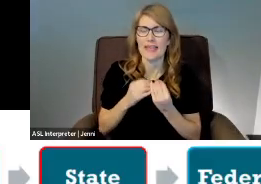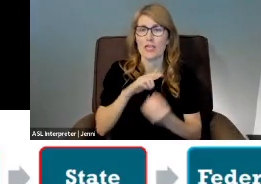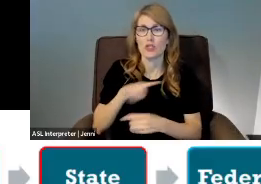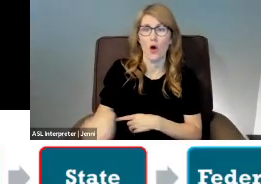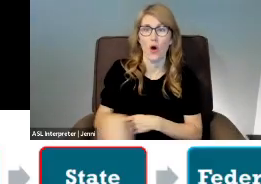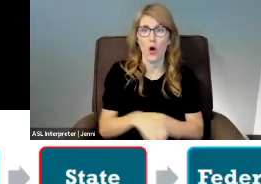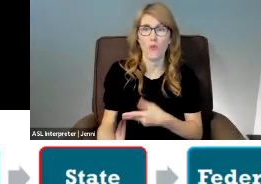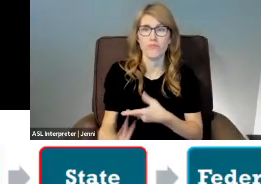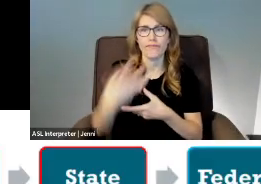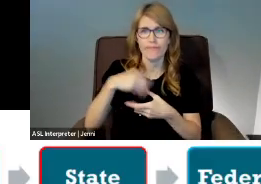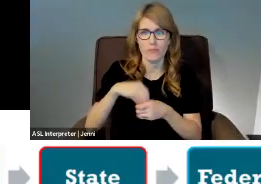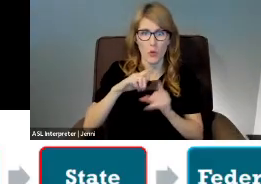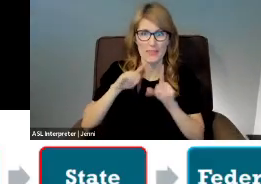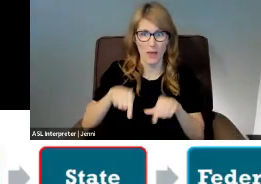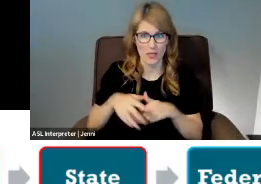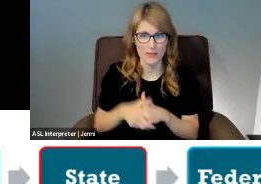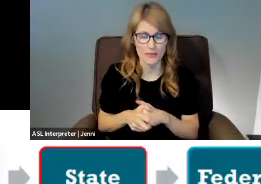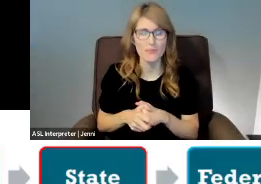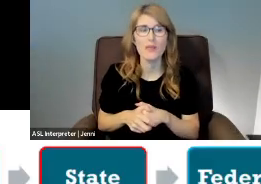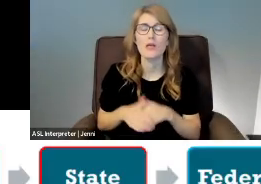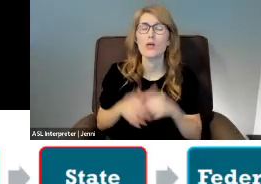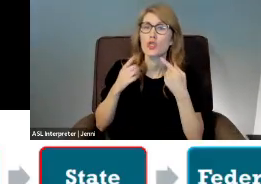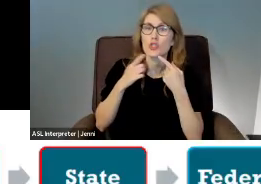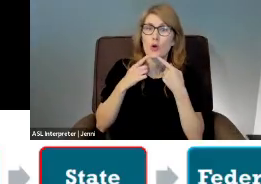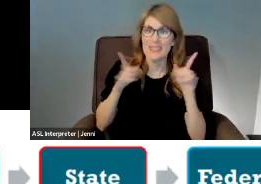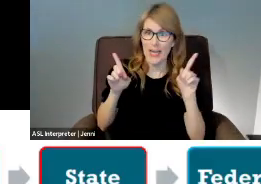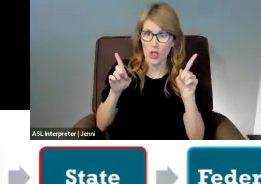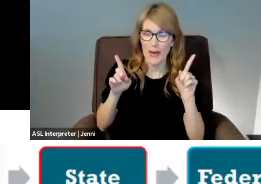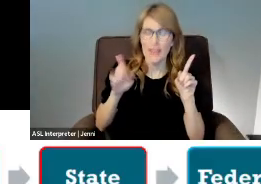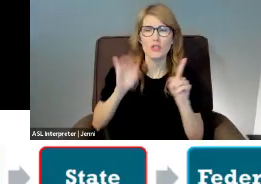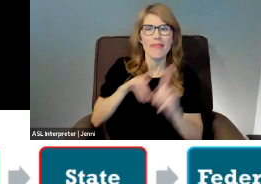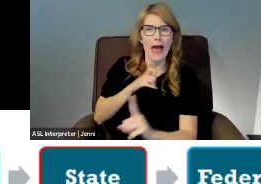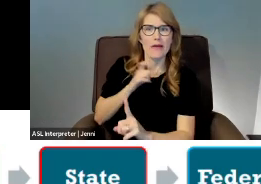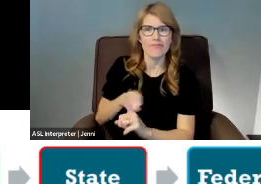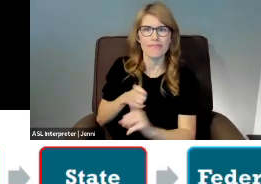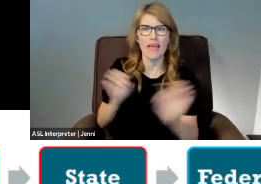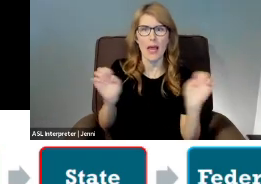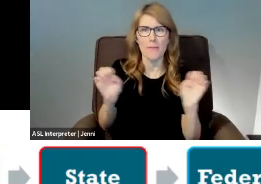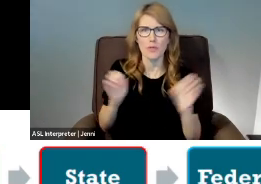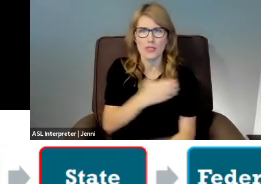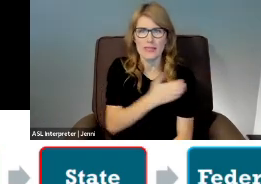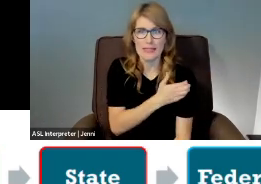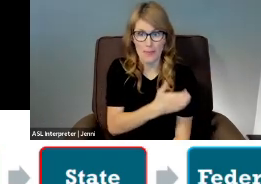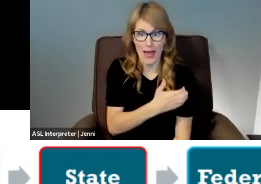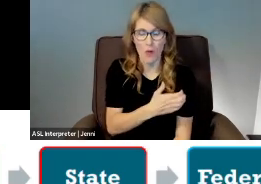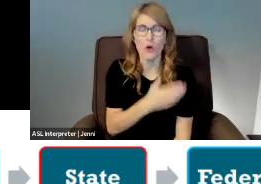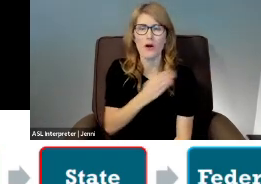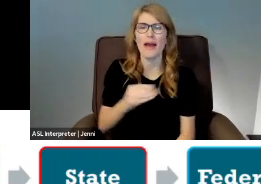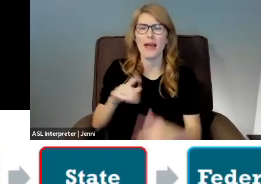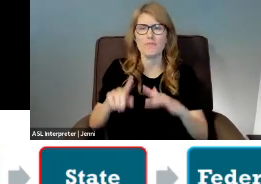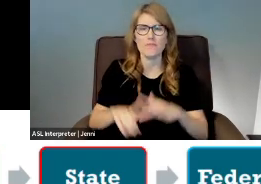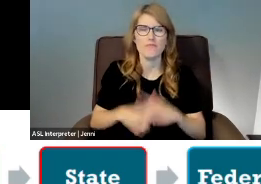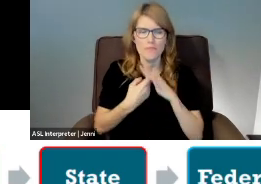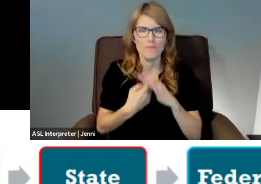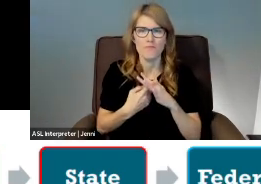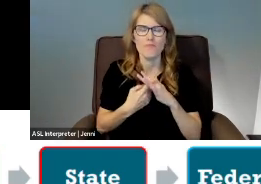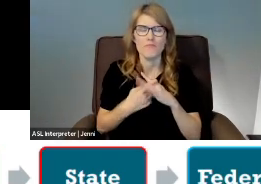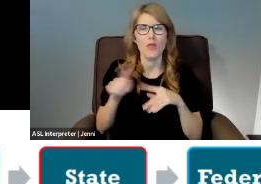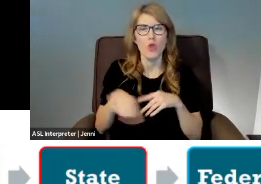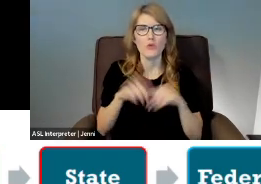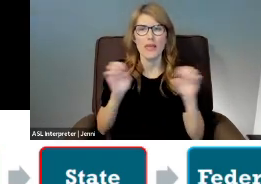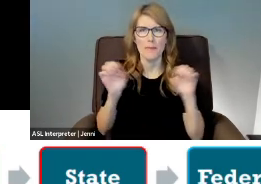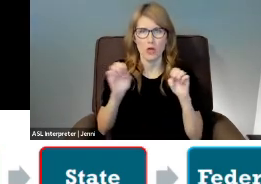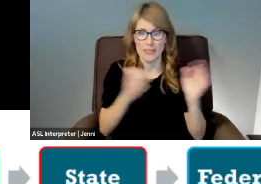response. So declarations grant emergency powers and activate emergency operation plans, and this moves